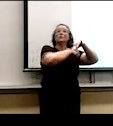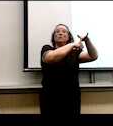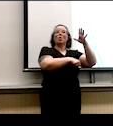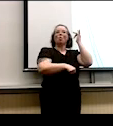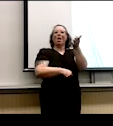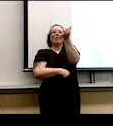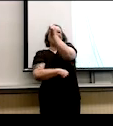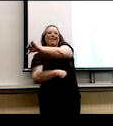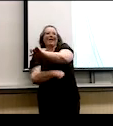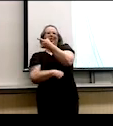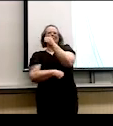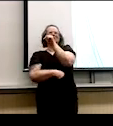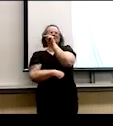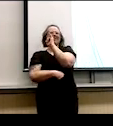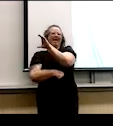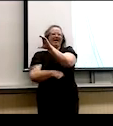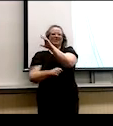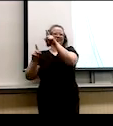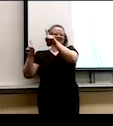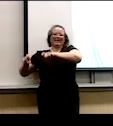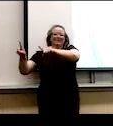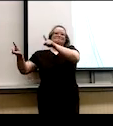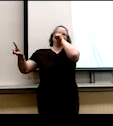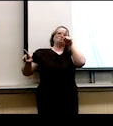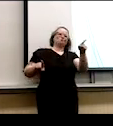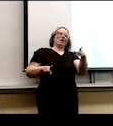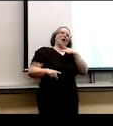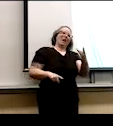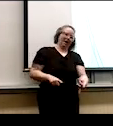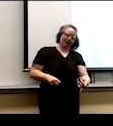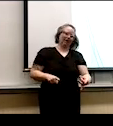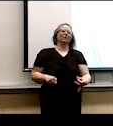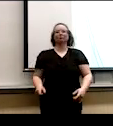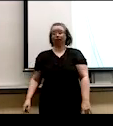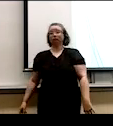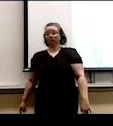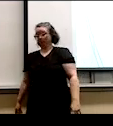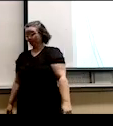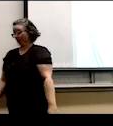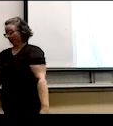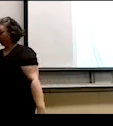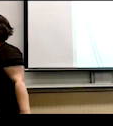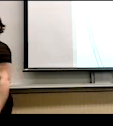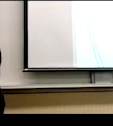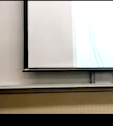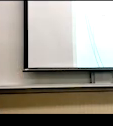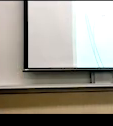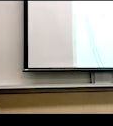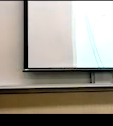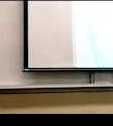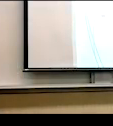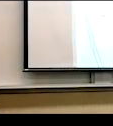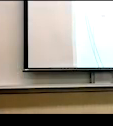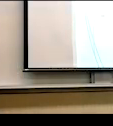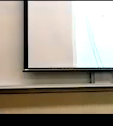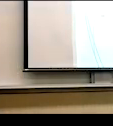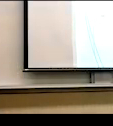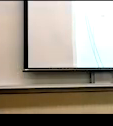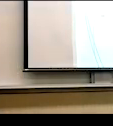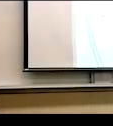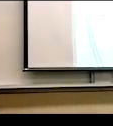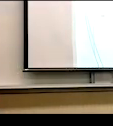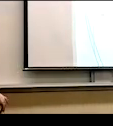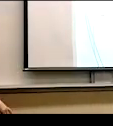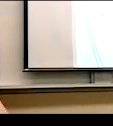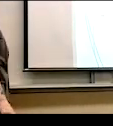And it gets at agitation, pacing, and restlessness, and fidgeting. So it gives you a broader picture of all the behaviors.